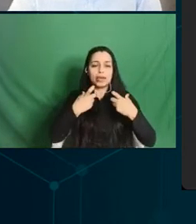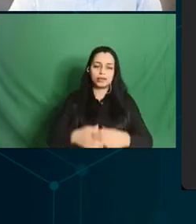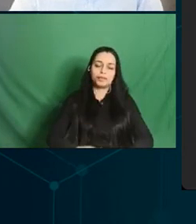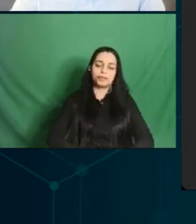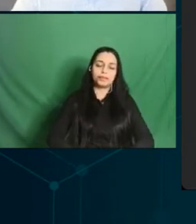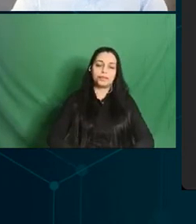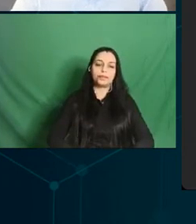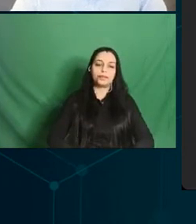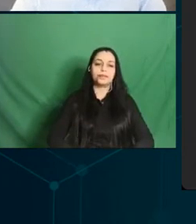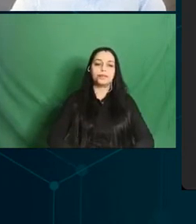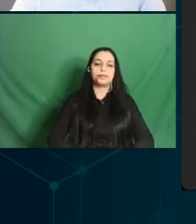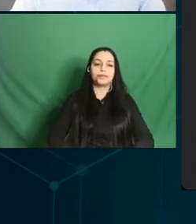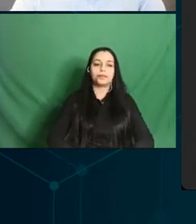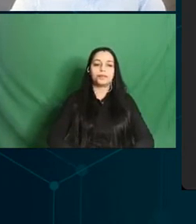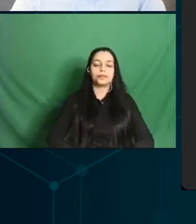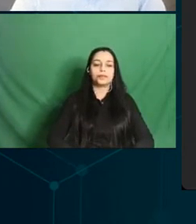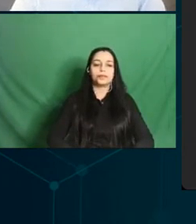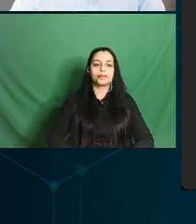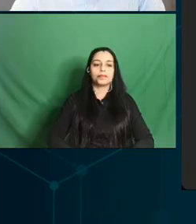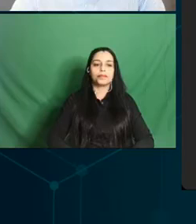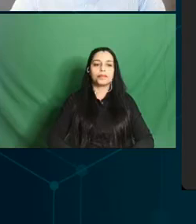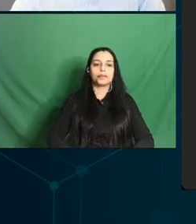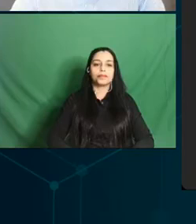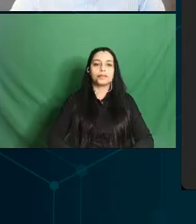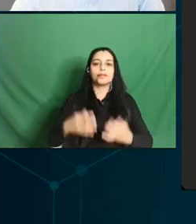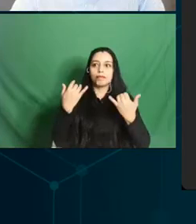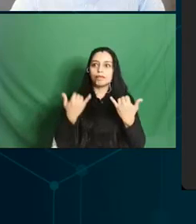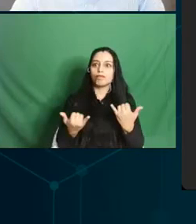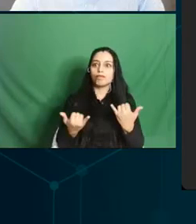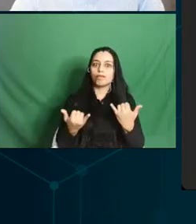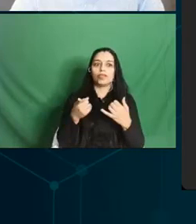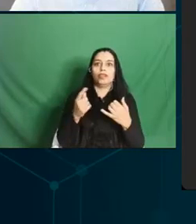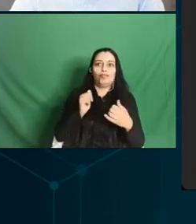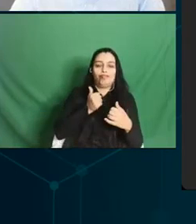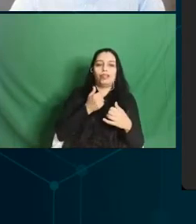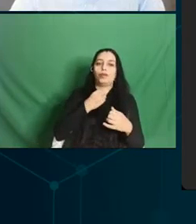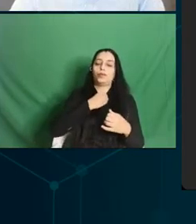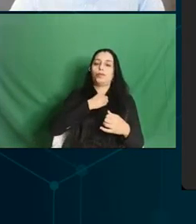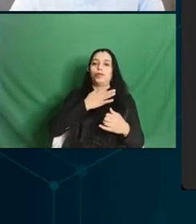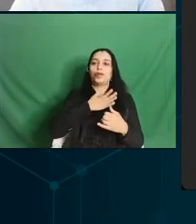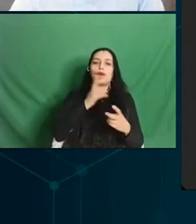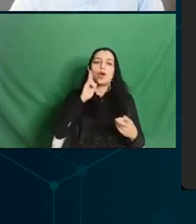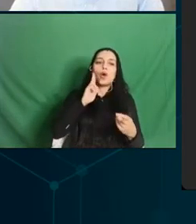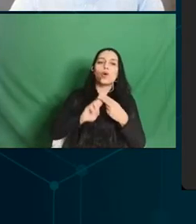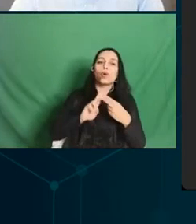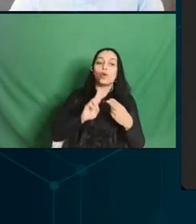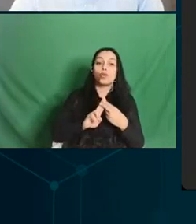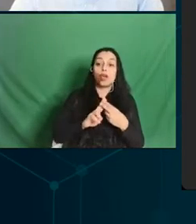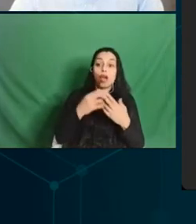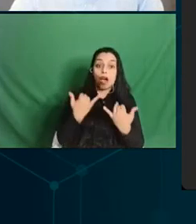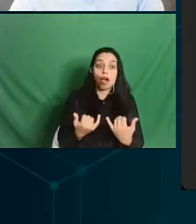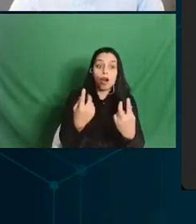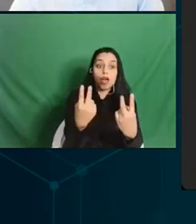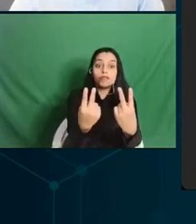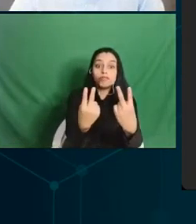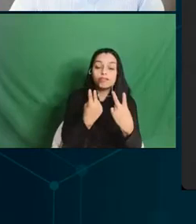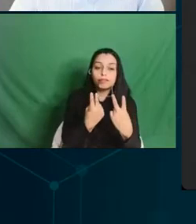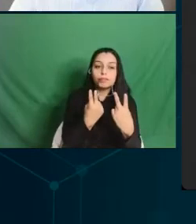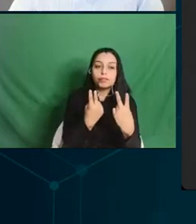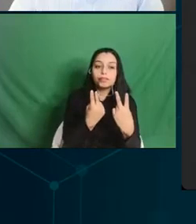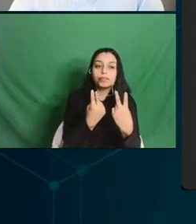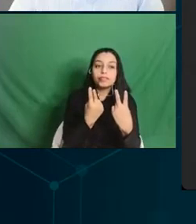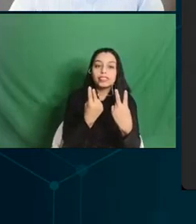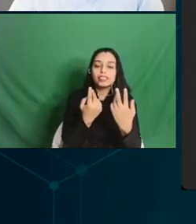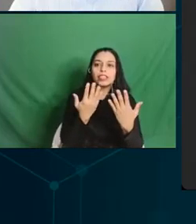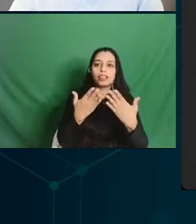great opportunity. I mean, I think for any of those that are watching this on playback, there's a transformation